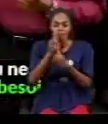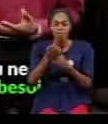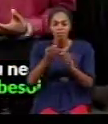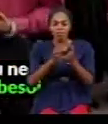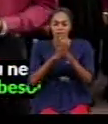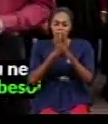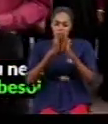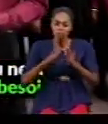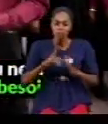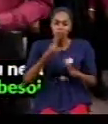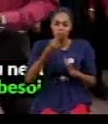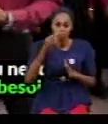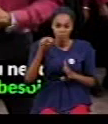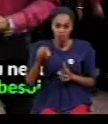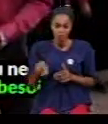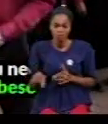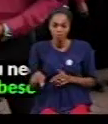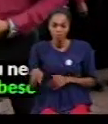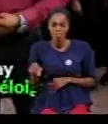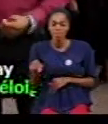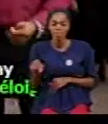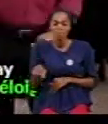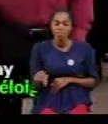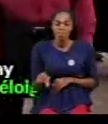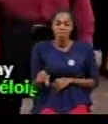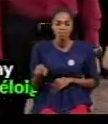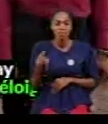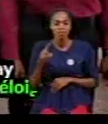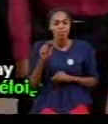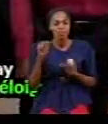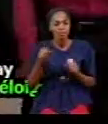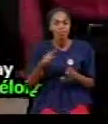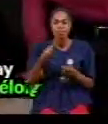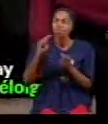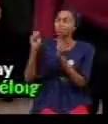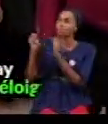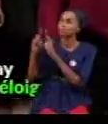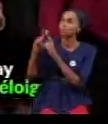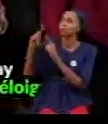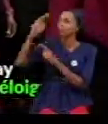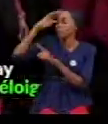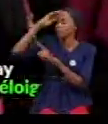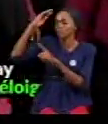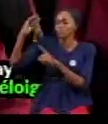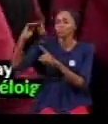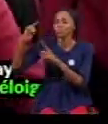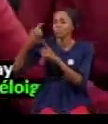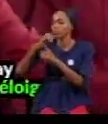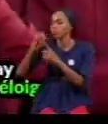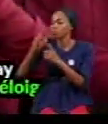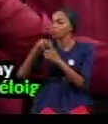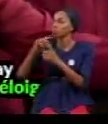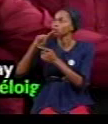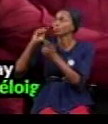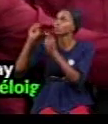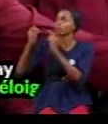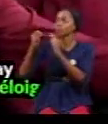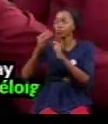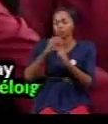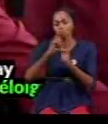You can tend to him or turn and walk